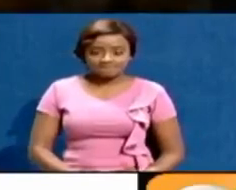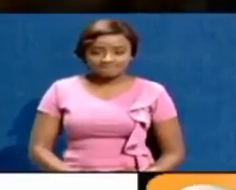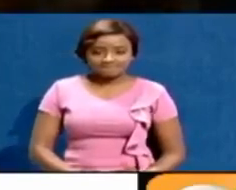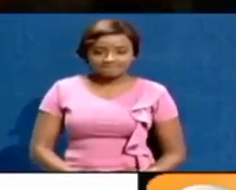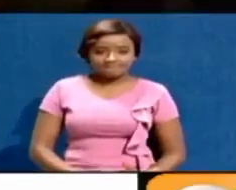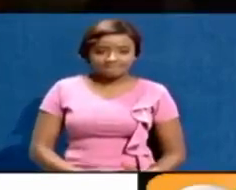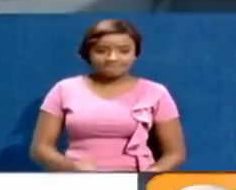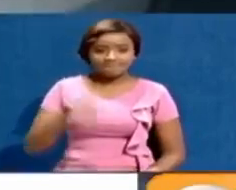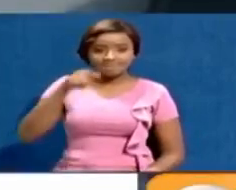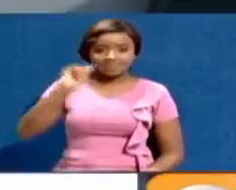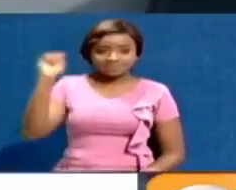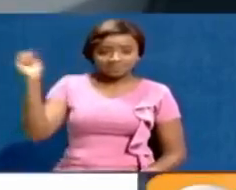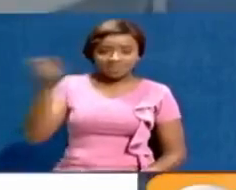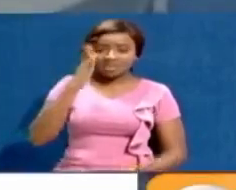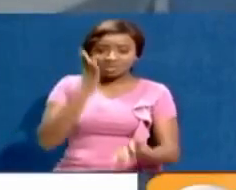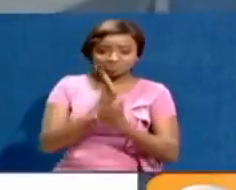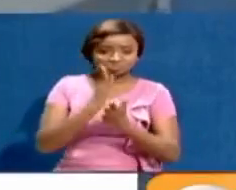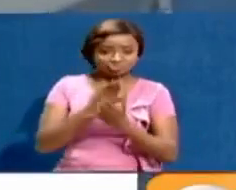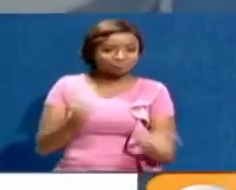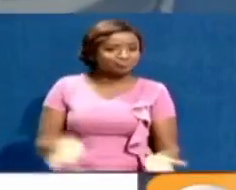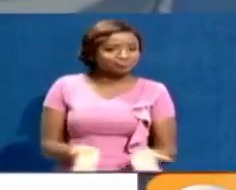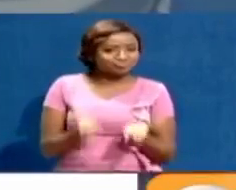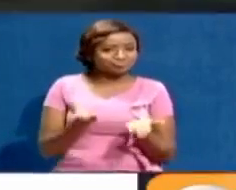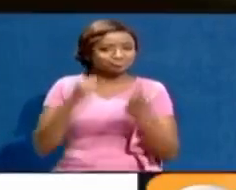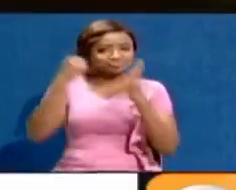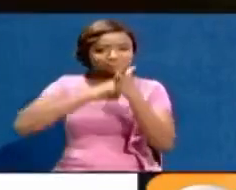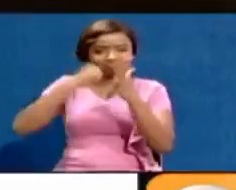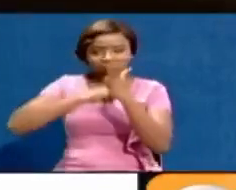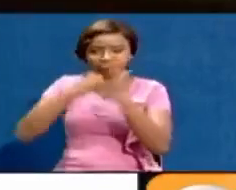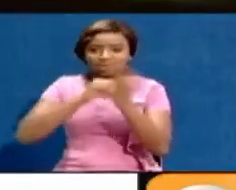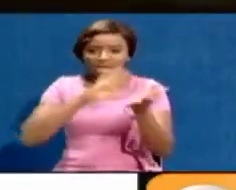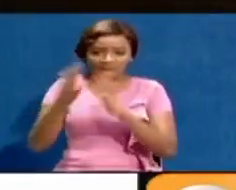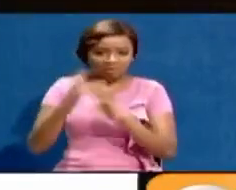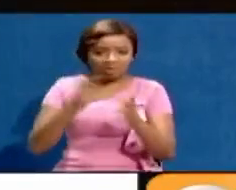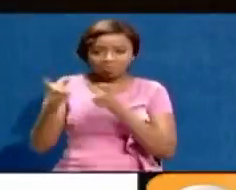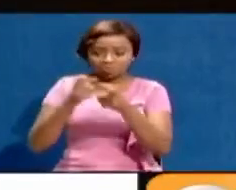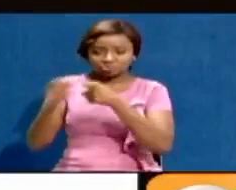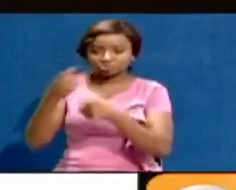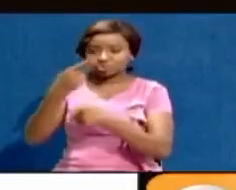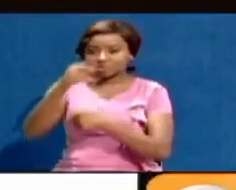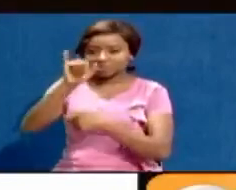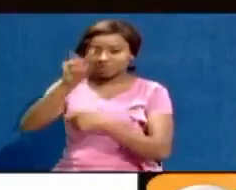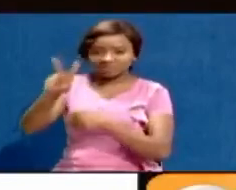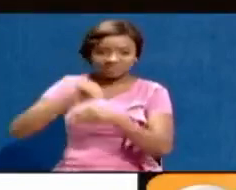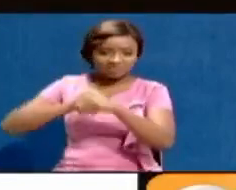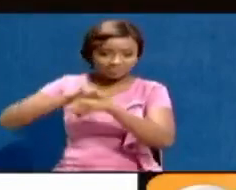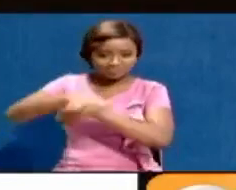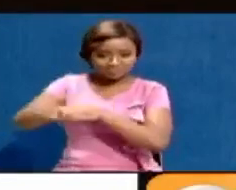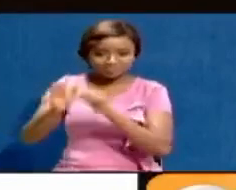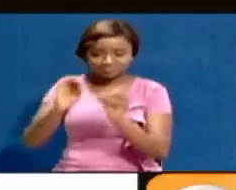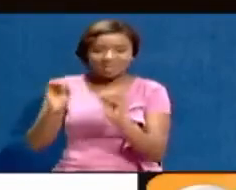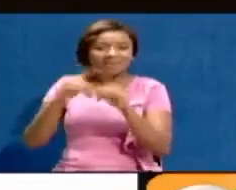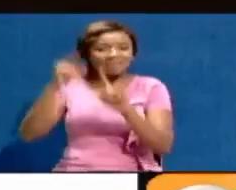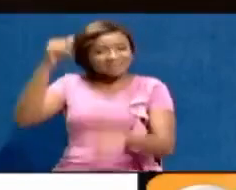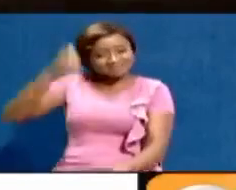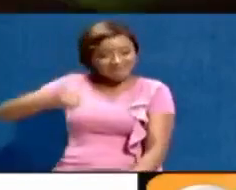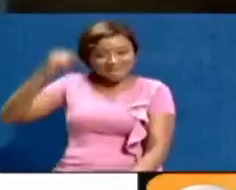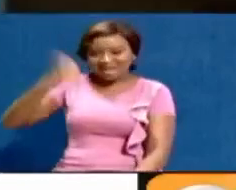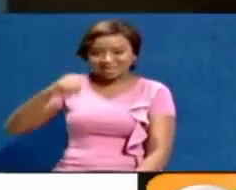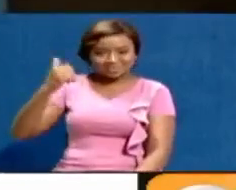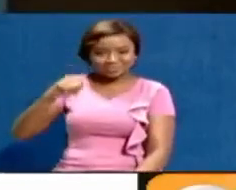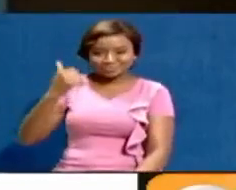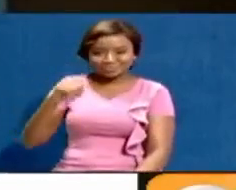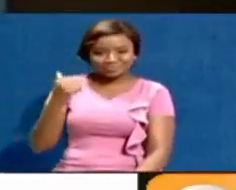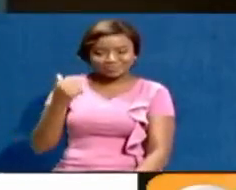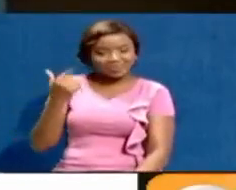Kenya may have made great progress in the fight against HIV and AIDS, but is still far from attaining its vision of being a country free of new